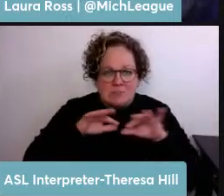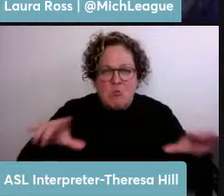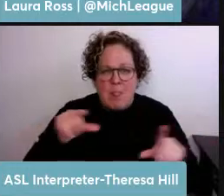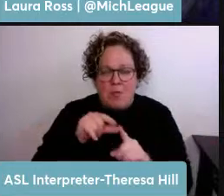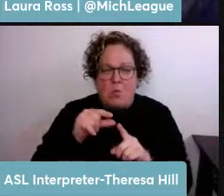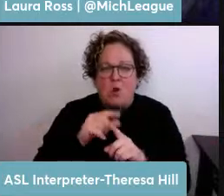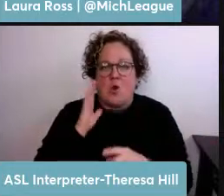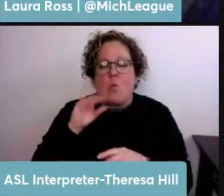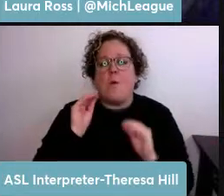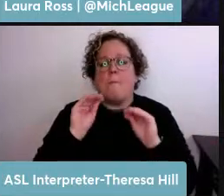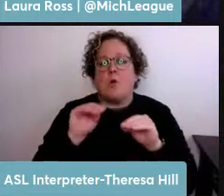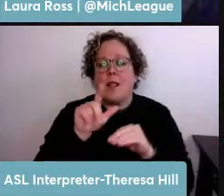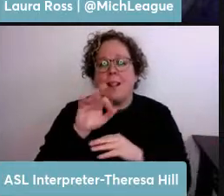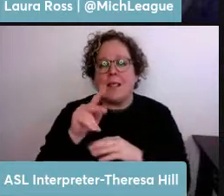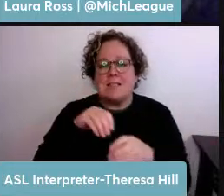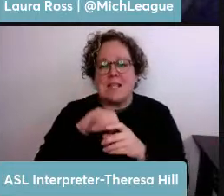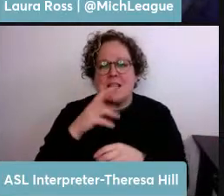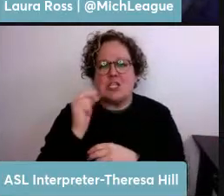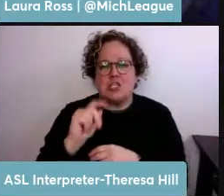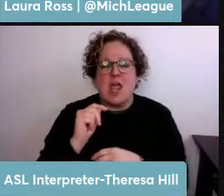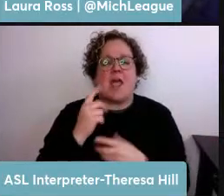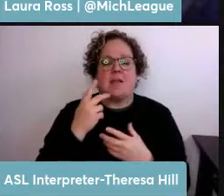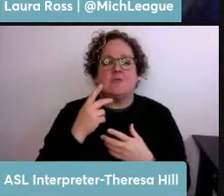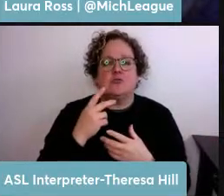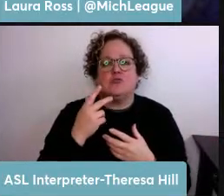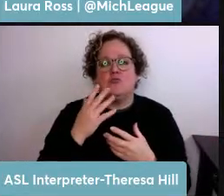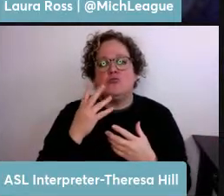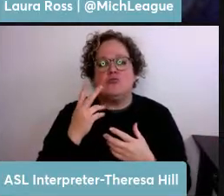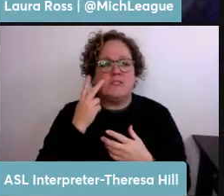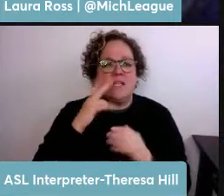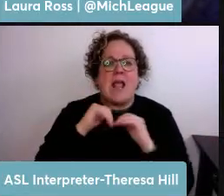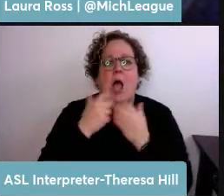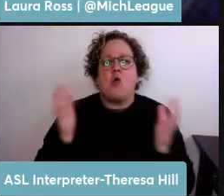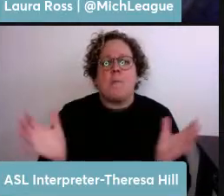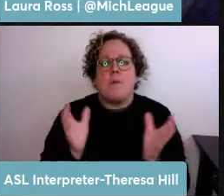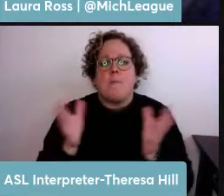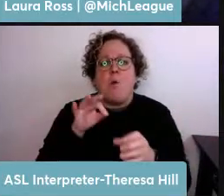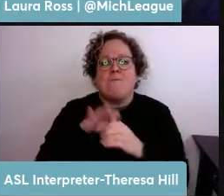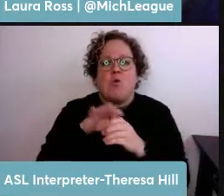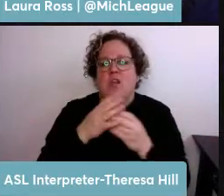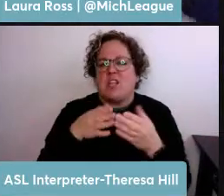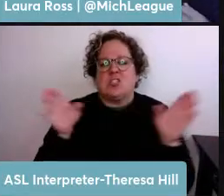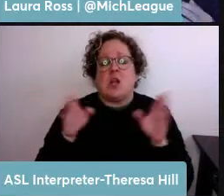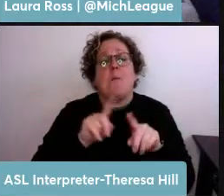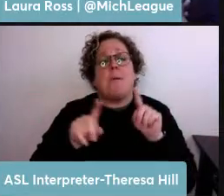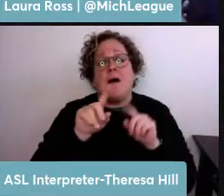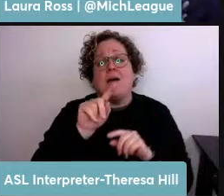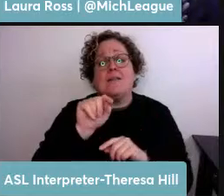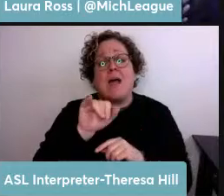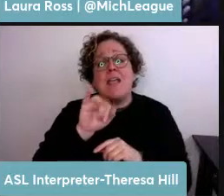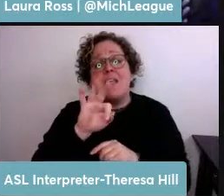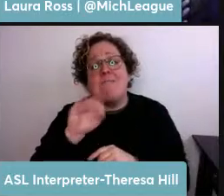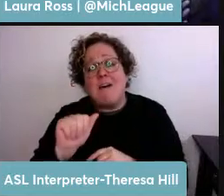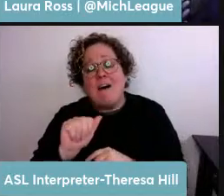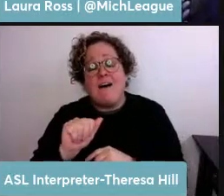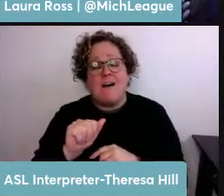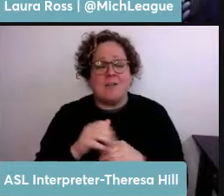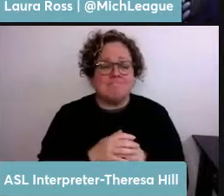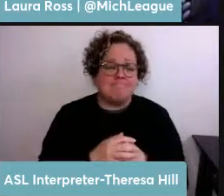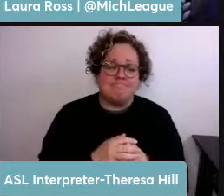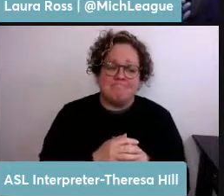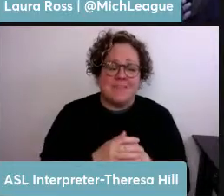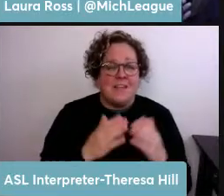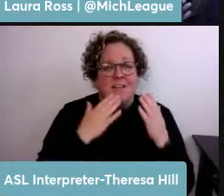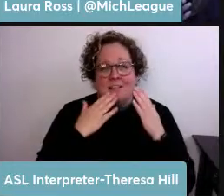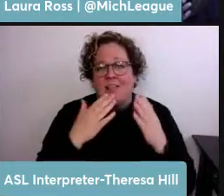in the chat too about just how to promote voting in general and get people out. But Taifa, I am just so honored that you were able